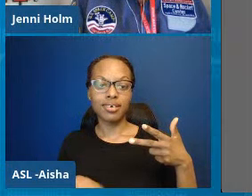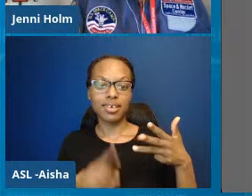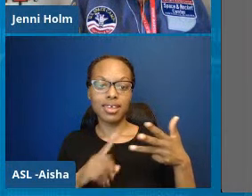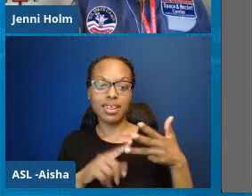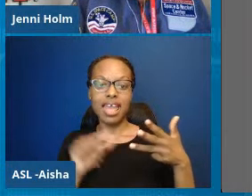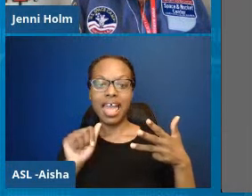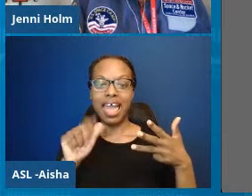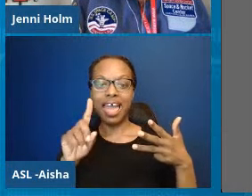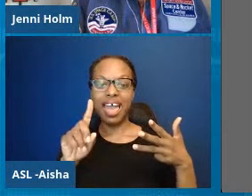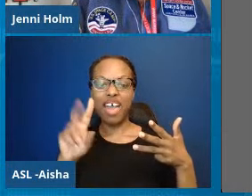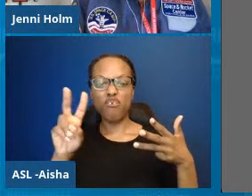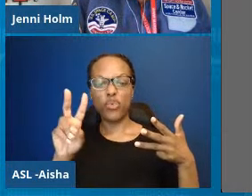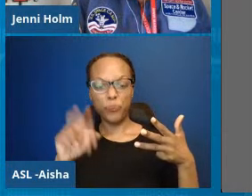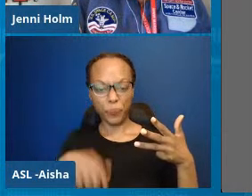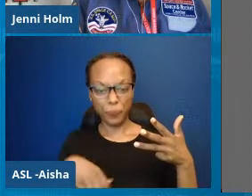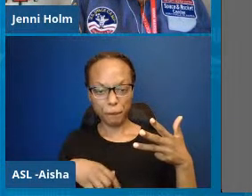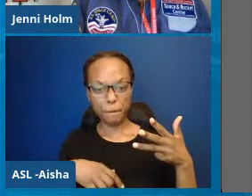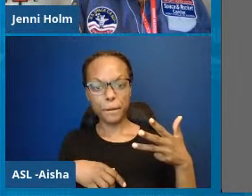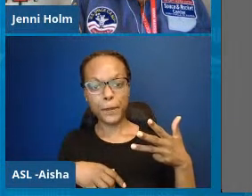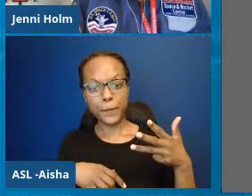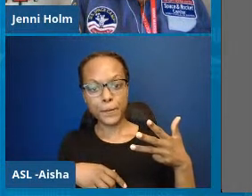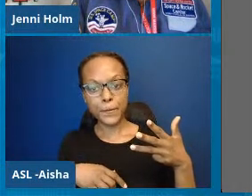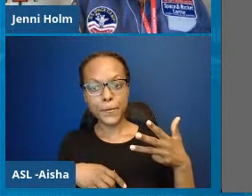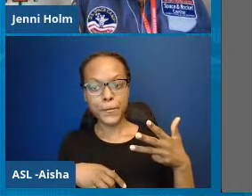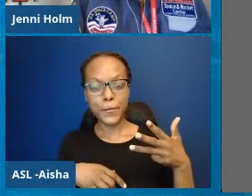An adverb.